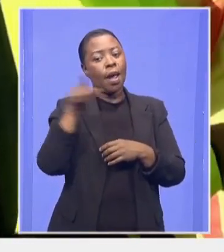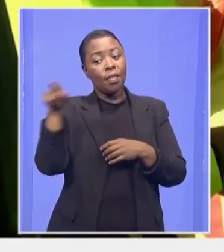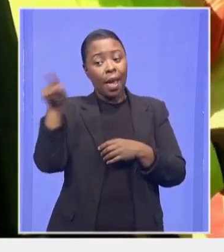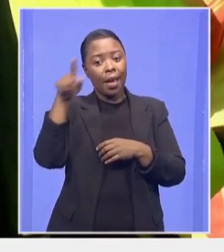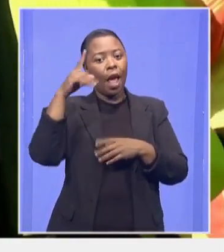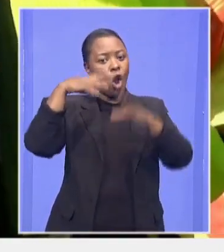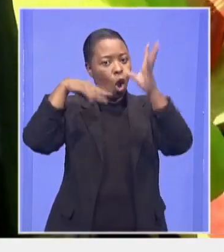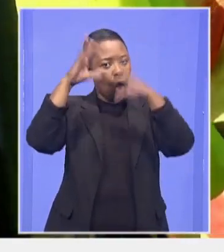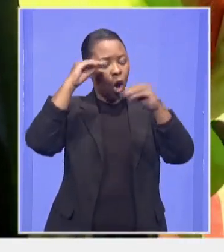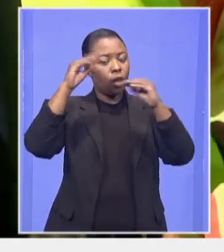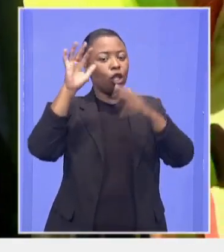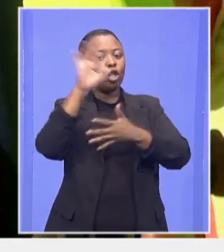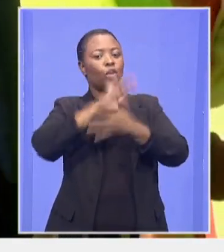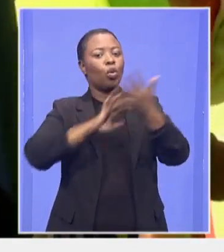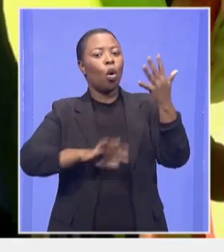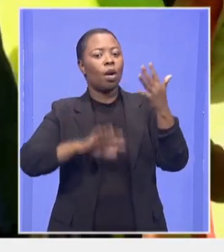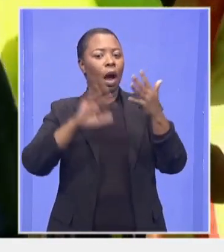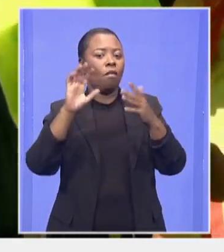cultures, about the slaves, that